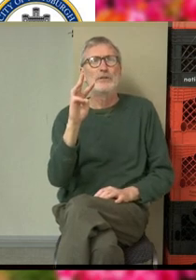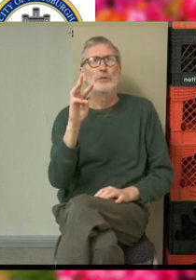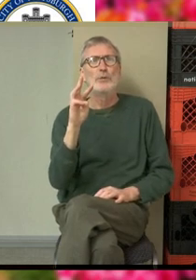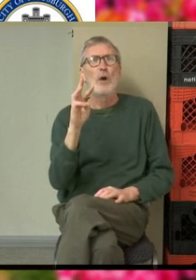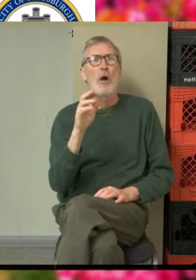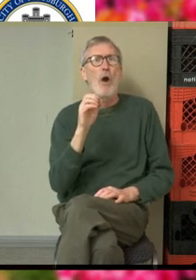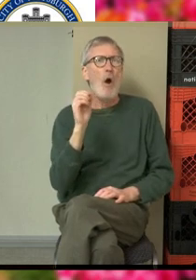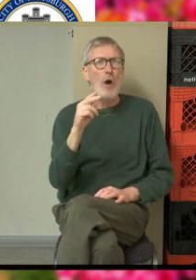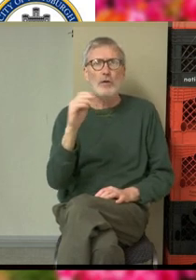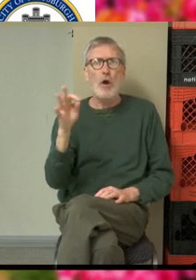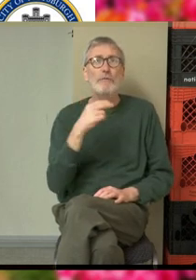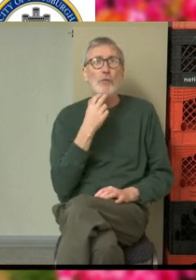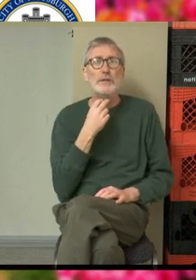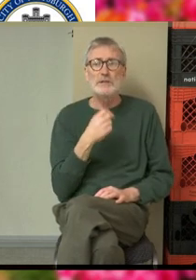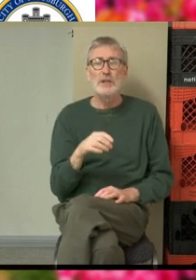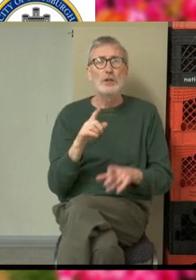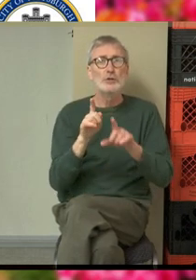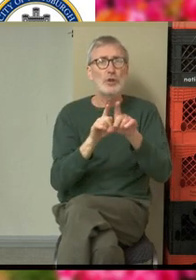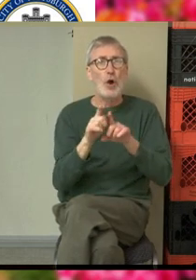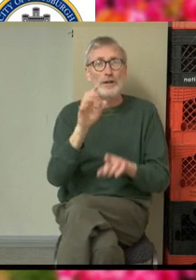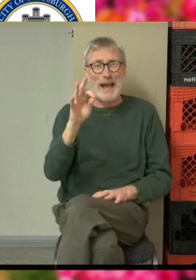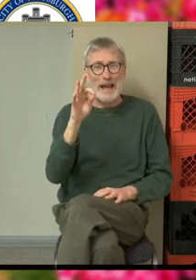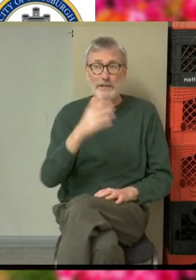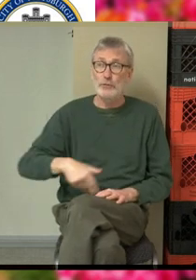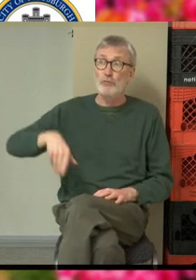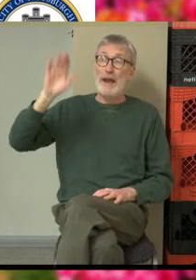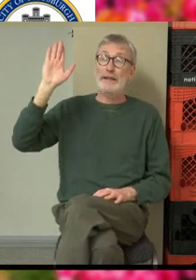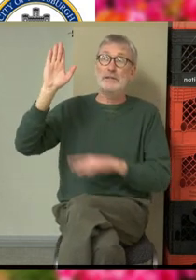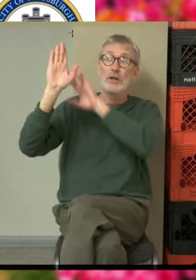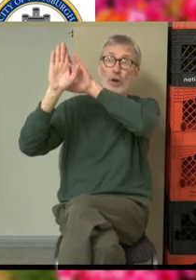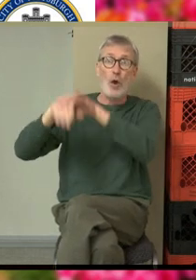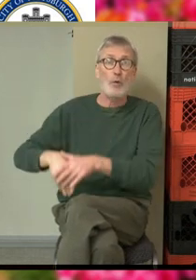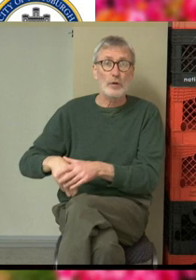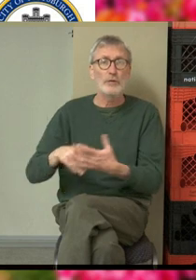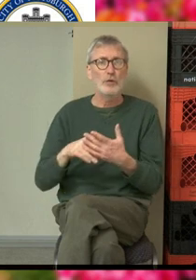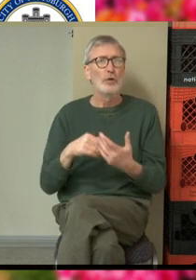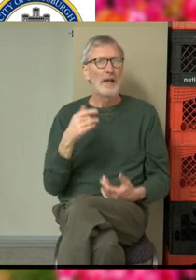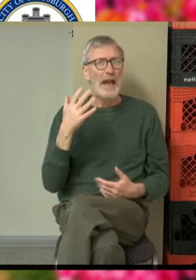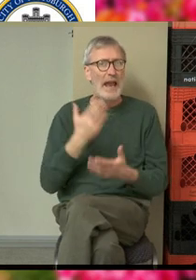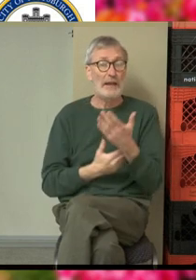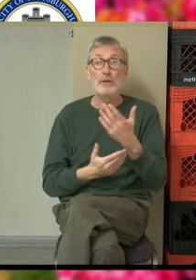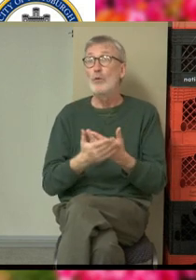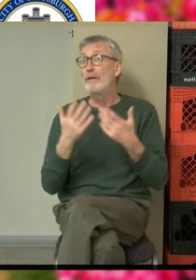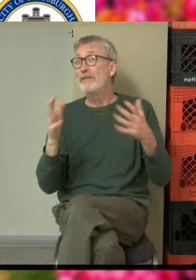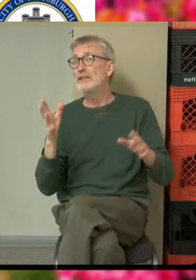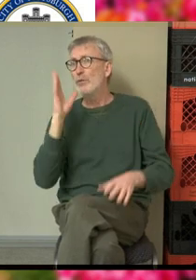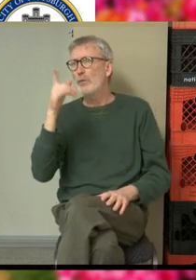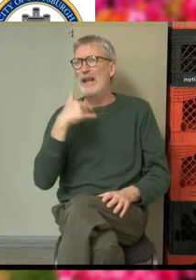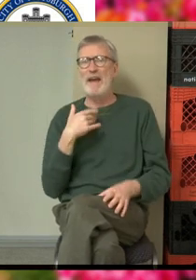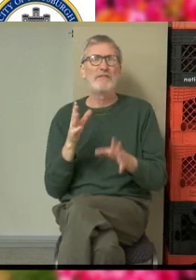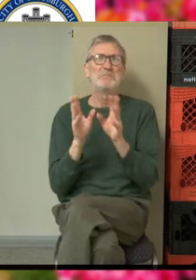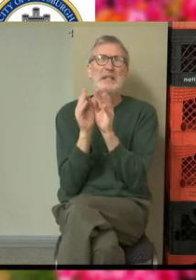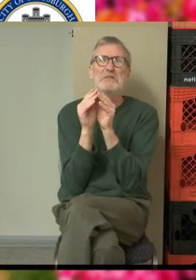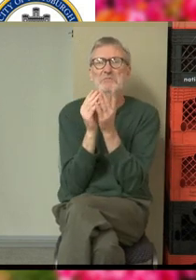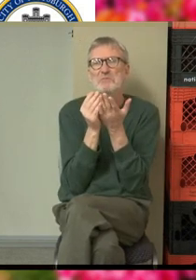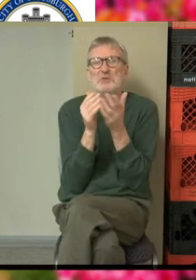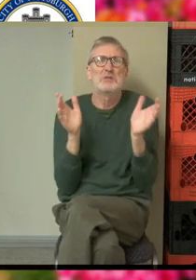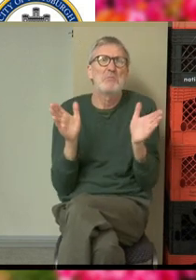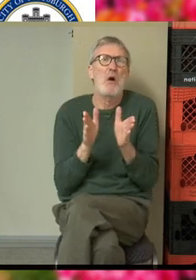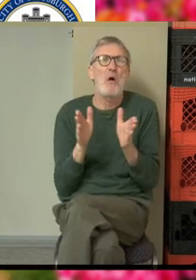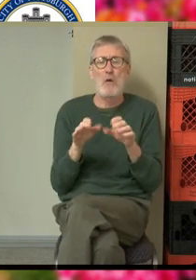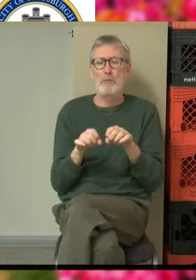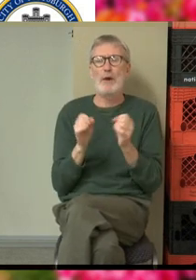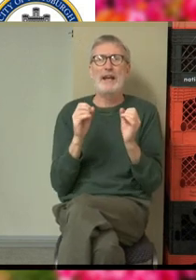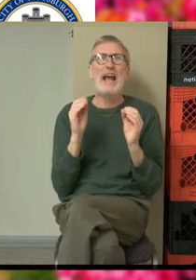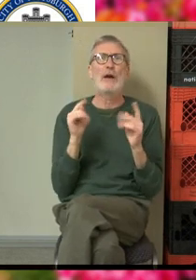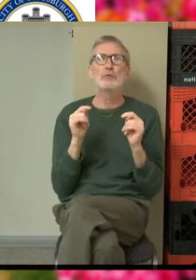raise and lower your hand. And then after the presentation, we're having breakout sessions in the room, but you can do the same, providing